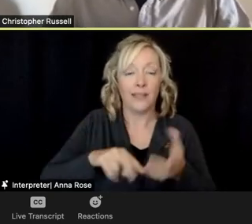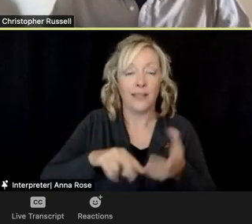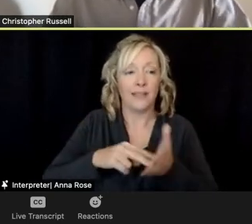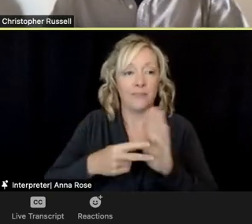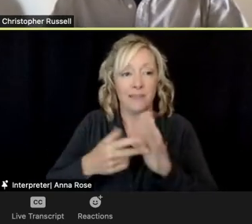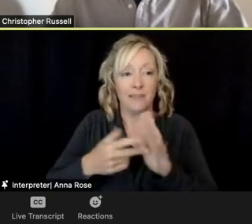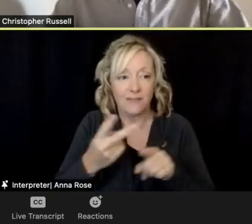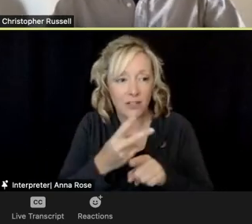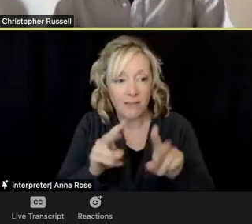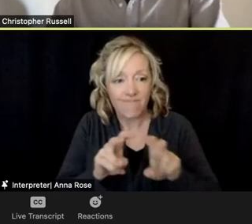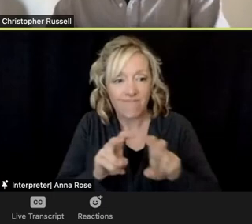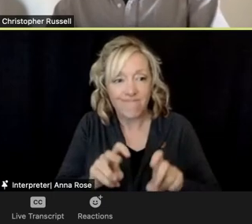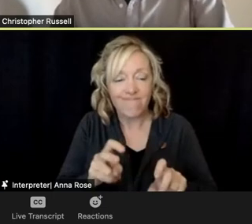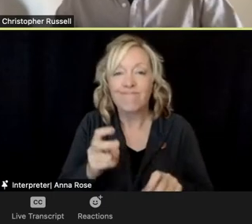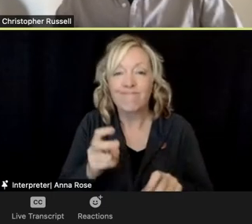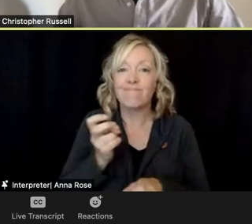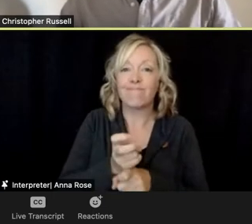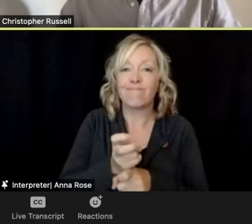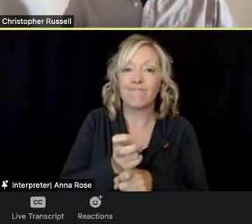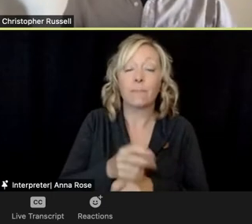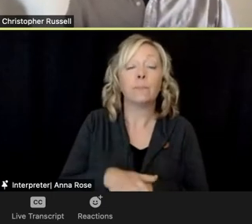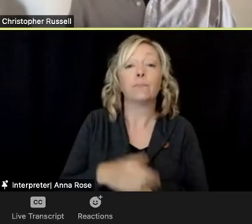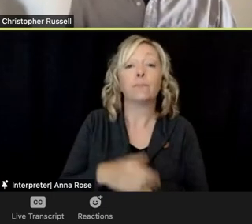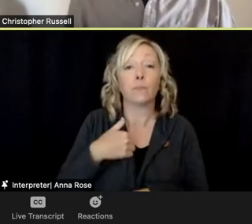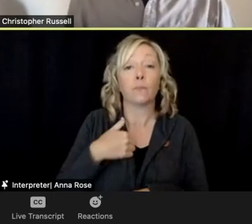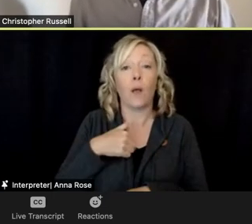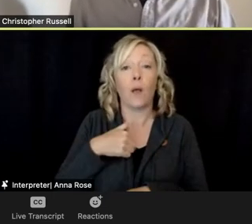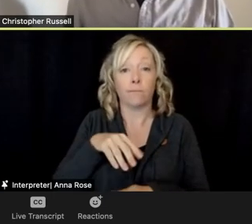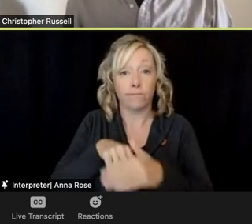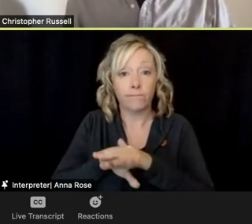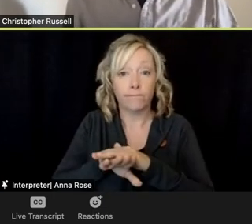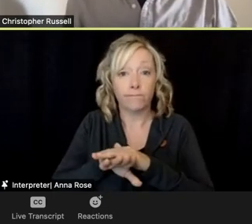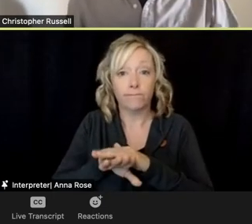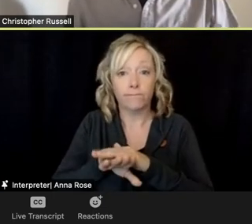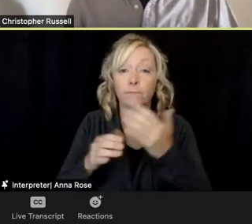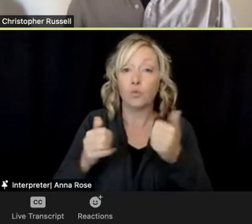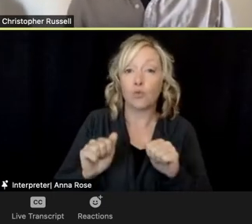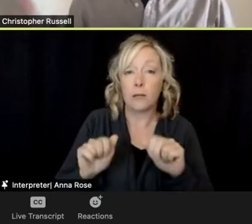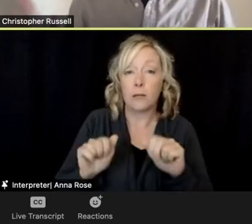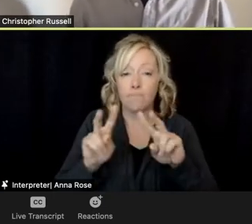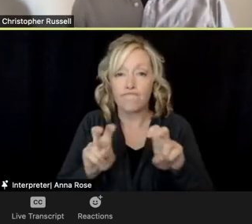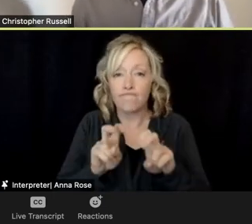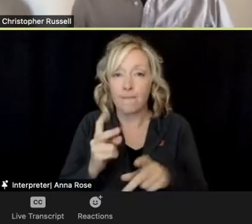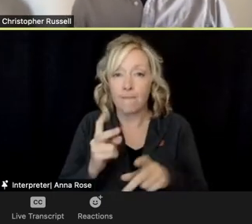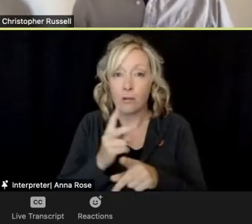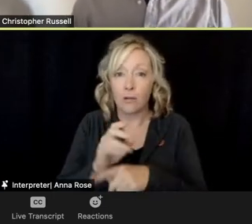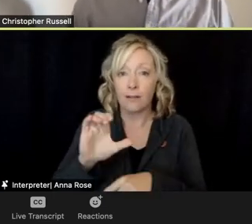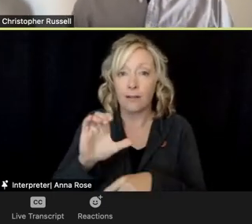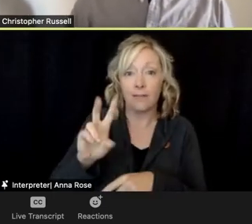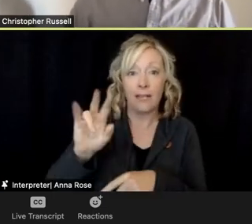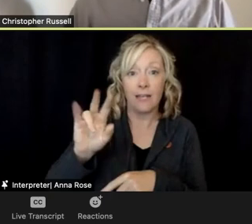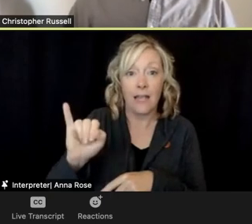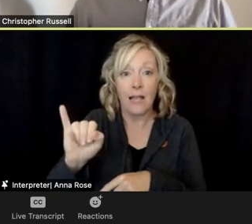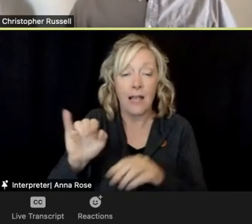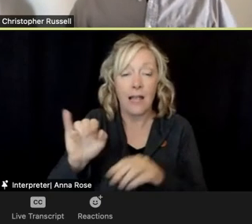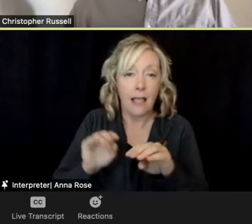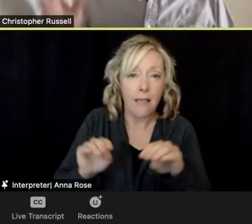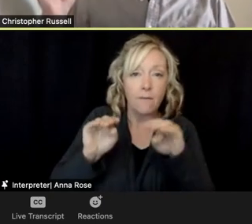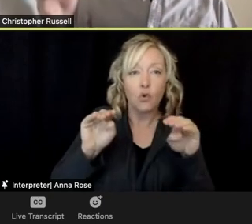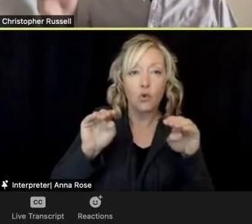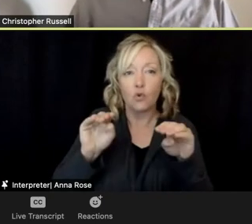So I kind of came in to try to see if I could figure out some things, CVI wise. And I brought in my, CVI bag of tricks